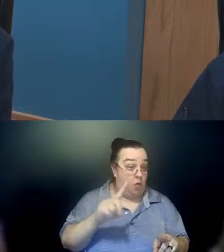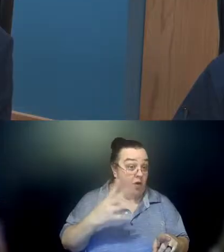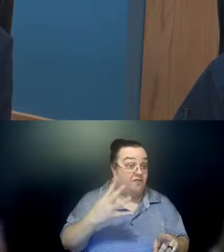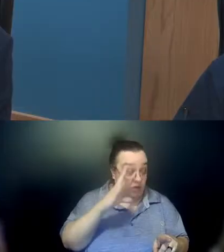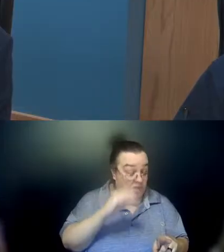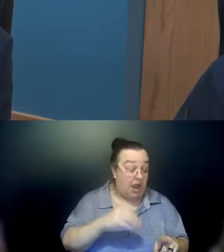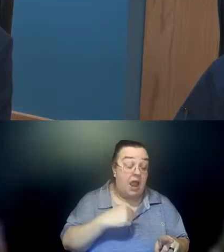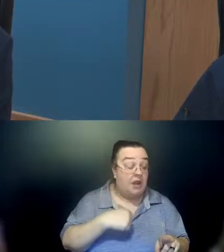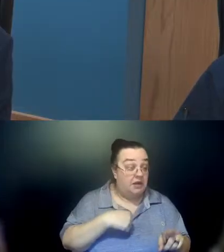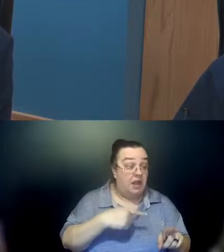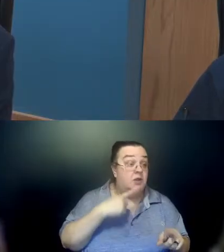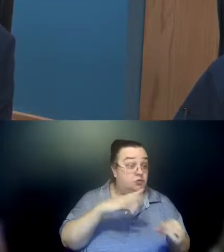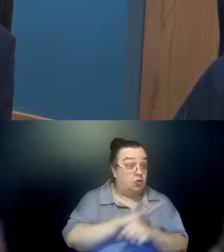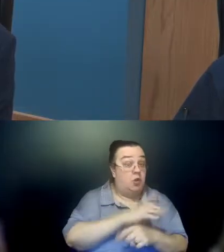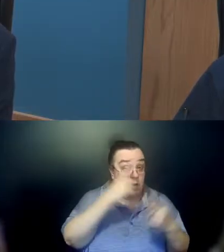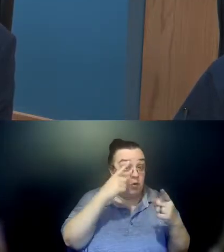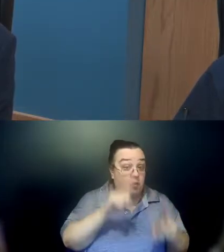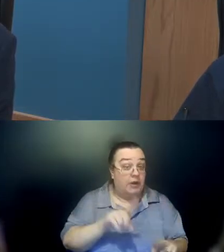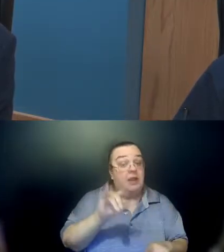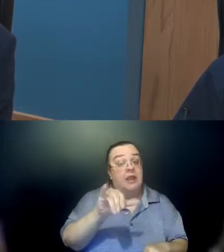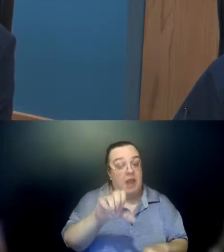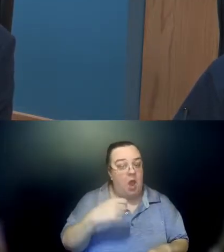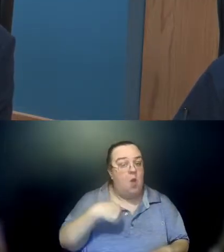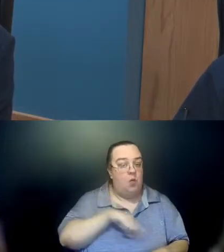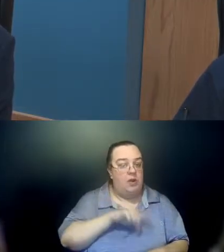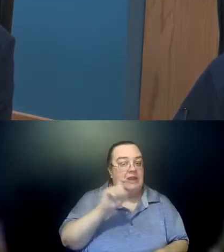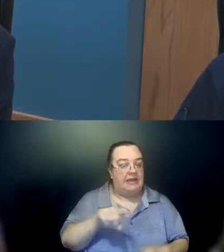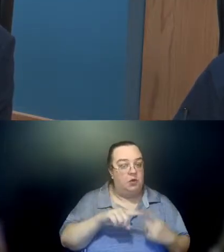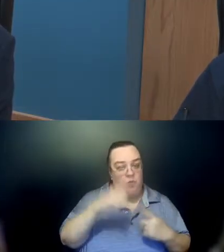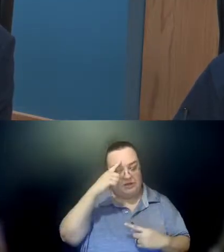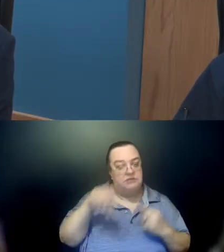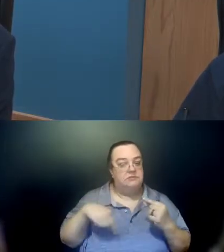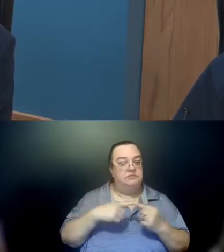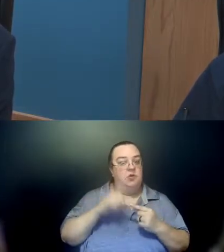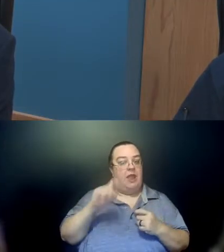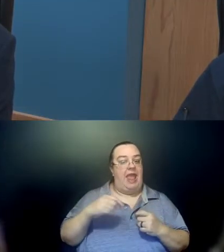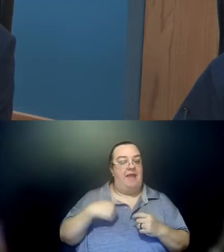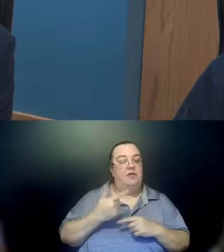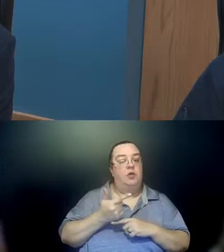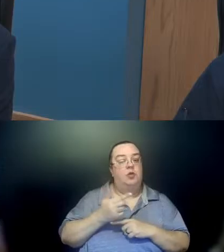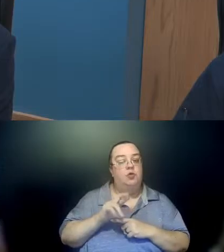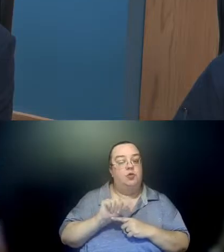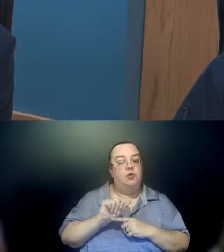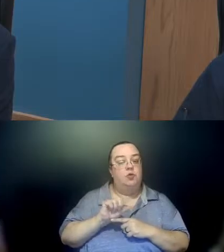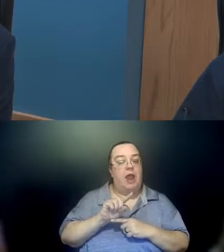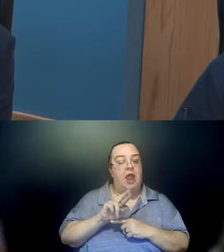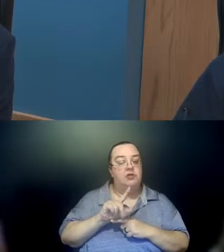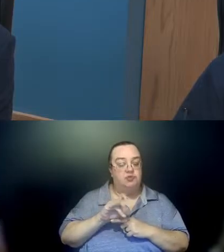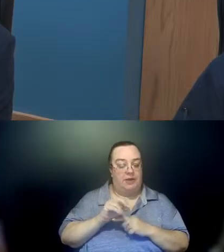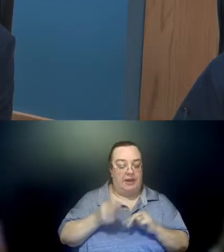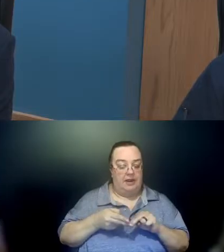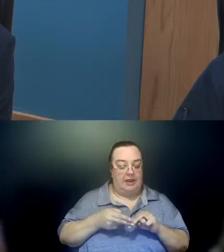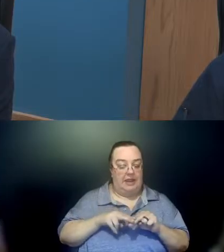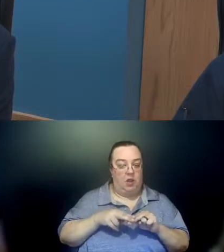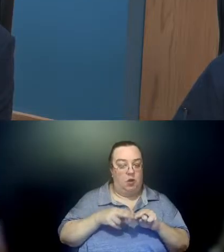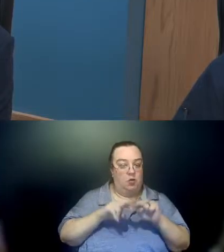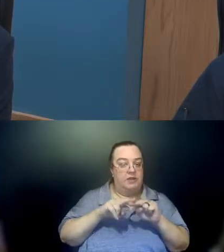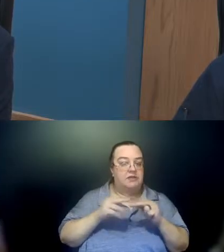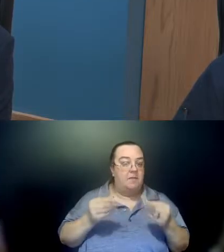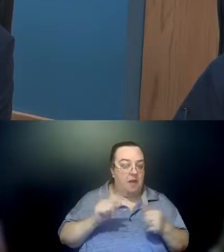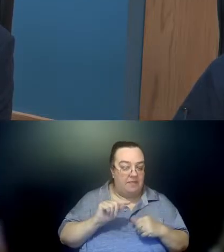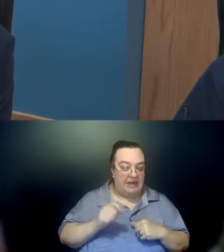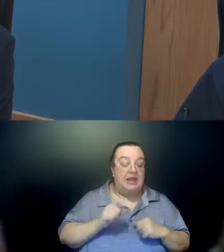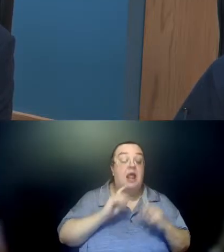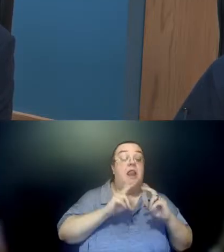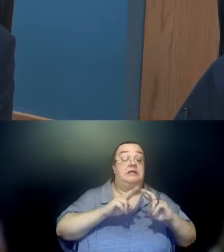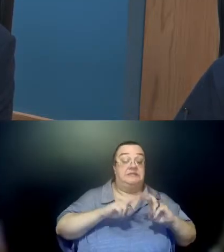agree that we need to take into account that we have a graduated increase in our property taxes. We get assessed, and then it